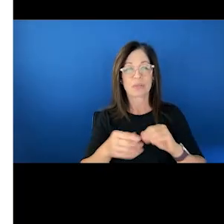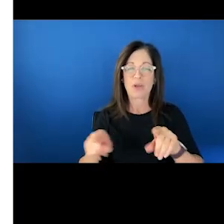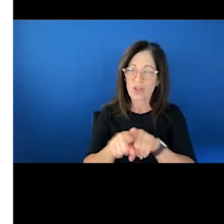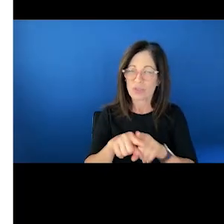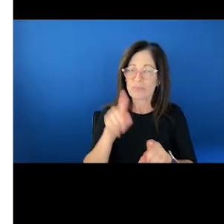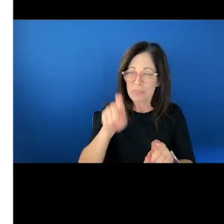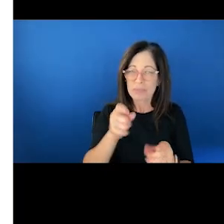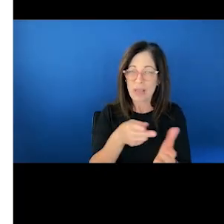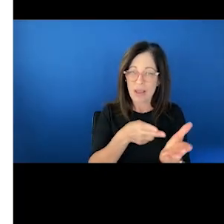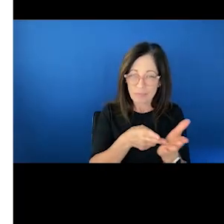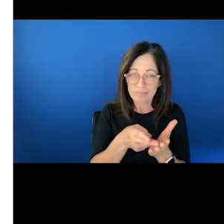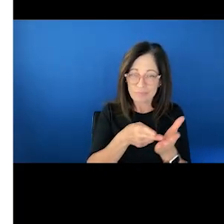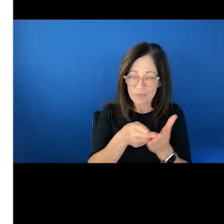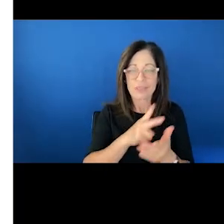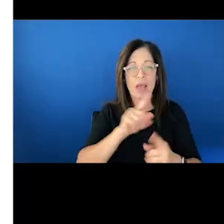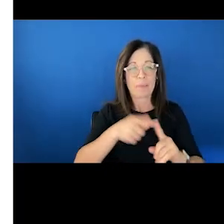challenges.